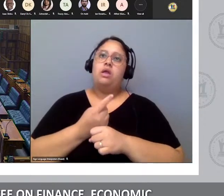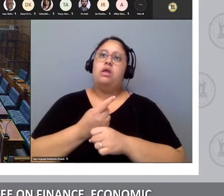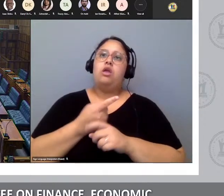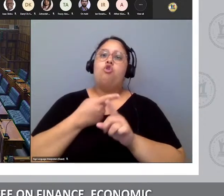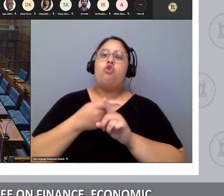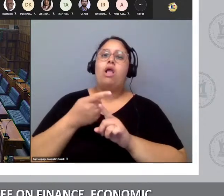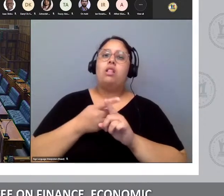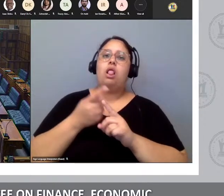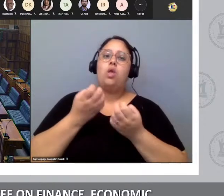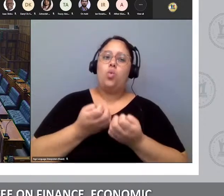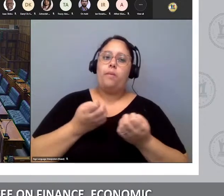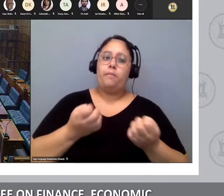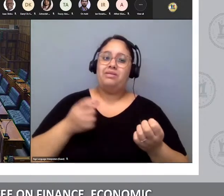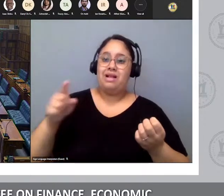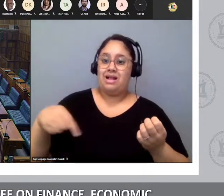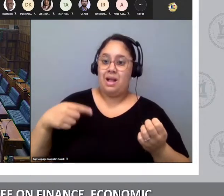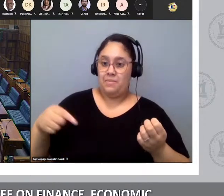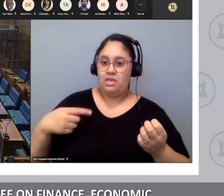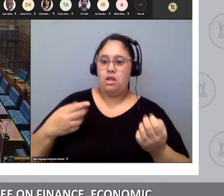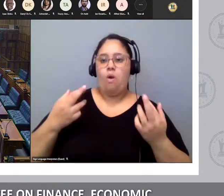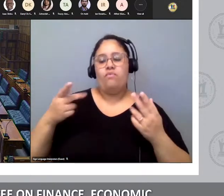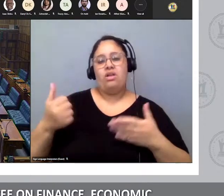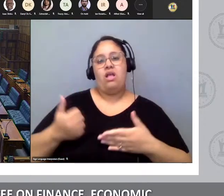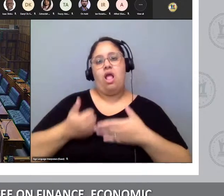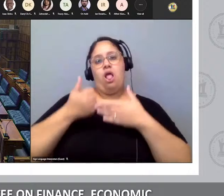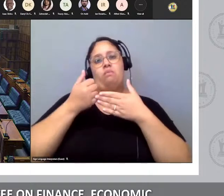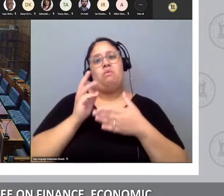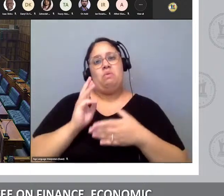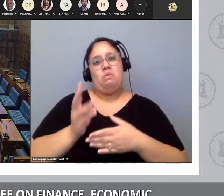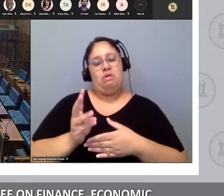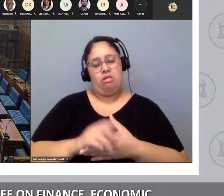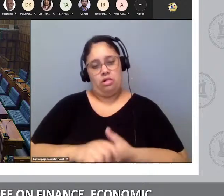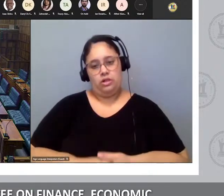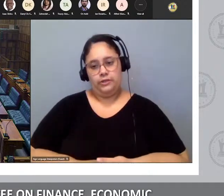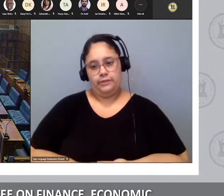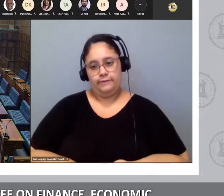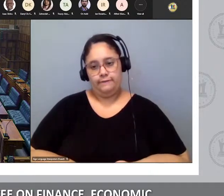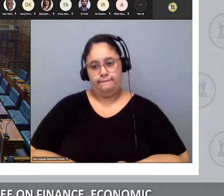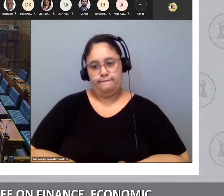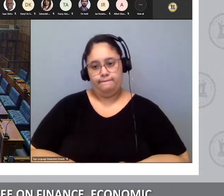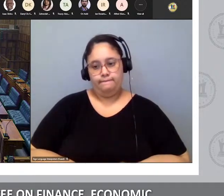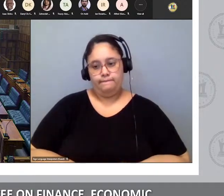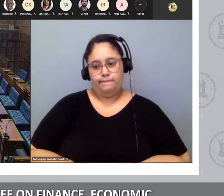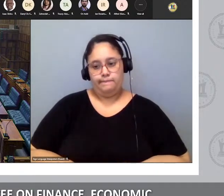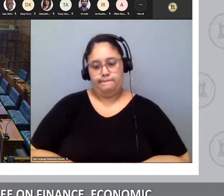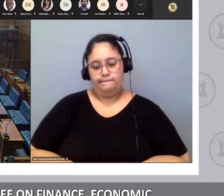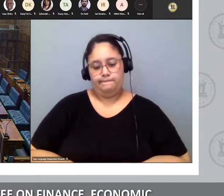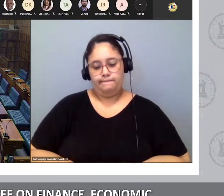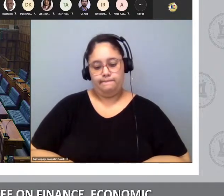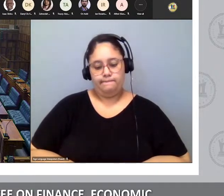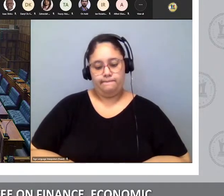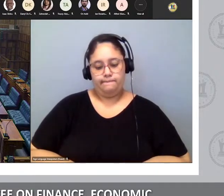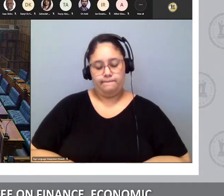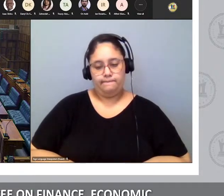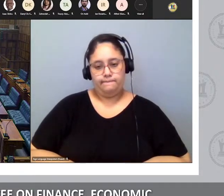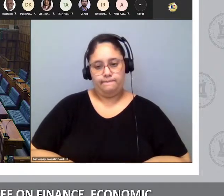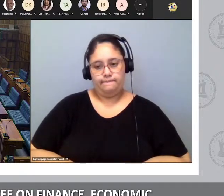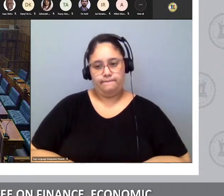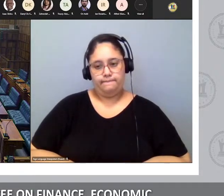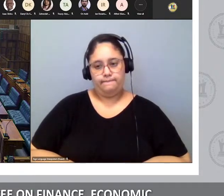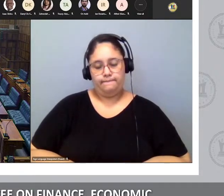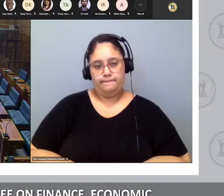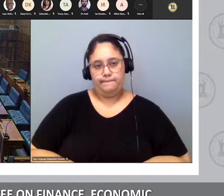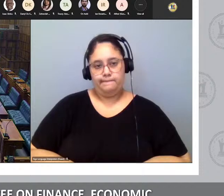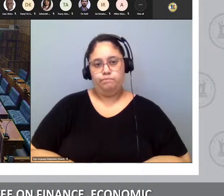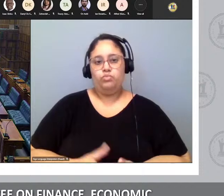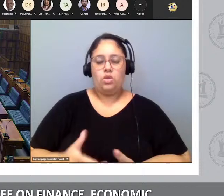rental equipment coming in and hopefully that will help as well um so yeah it's it's